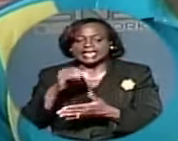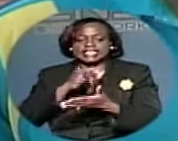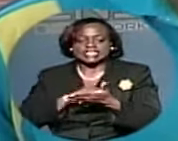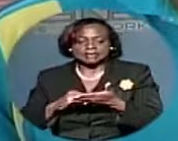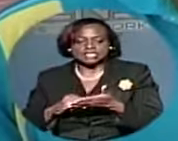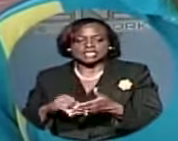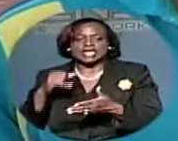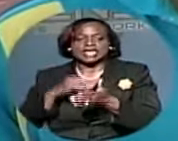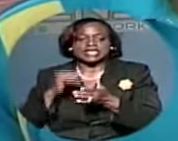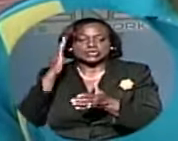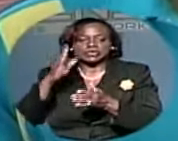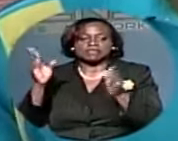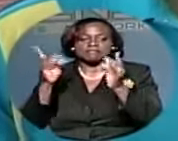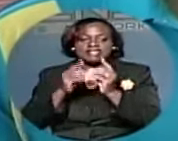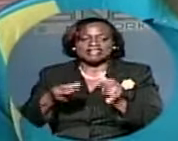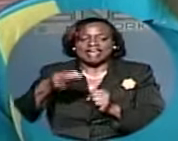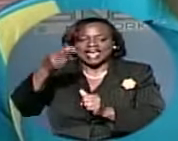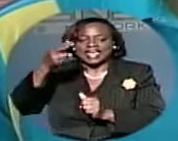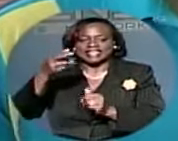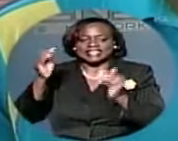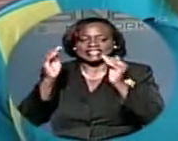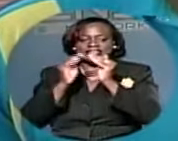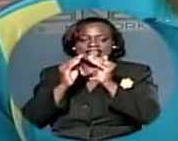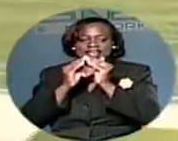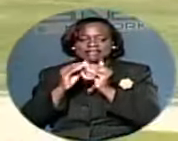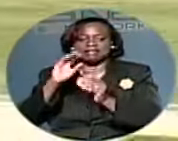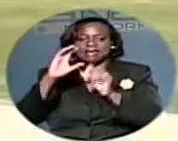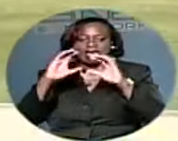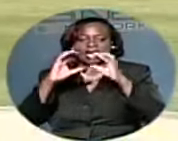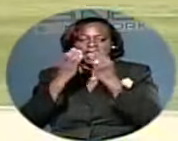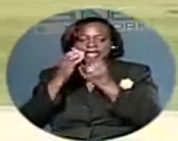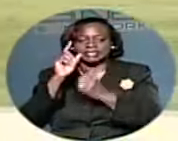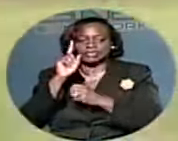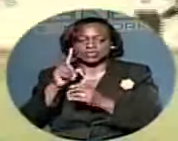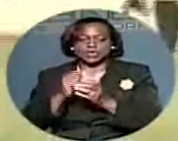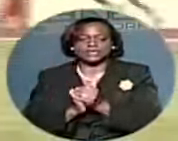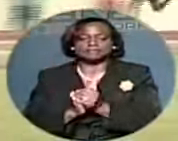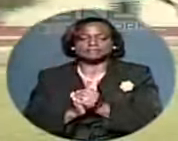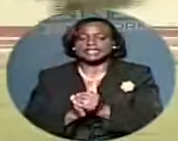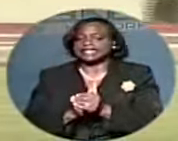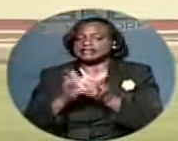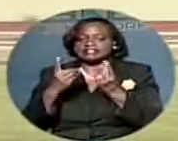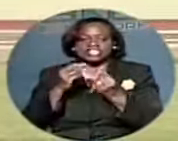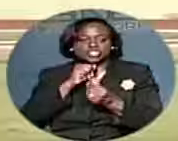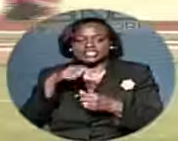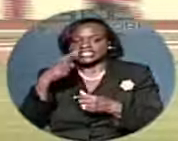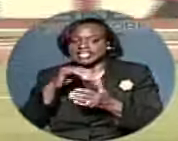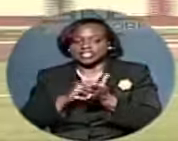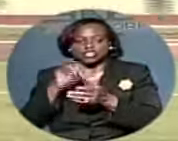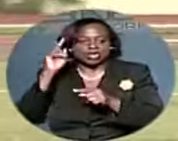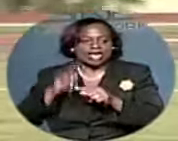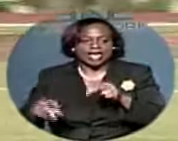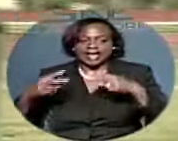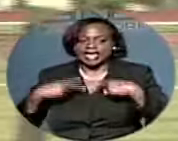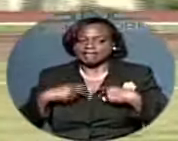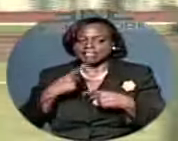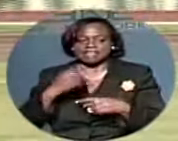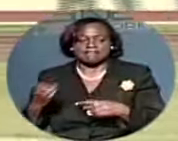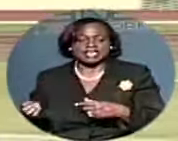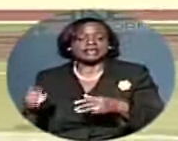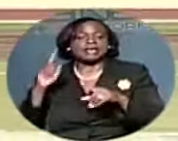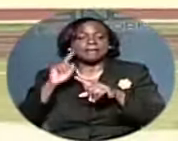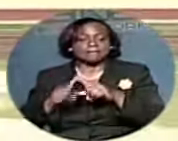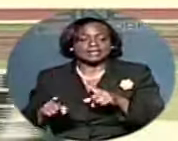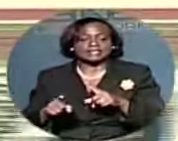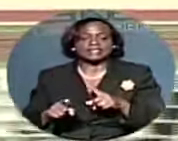highest level, which is a class one, that gives you all the international competition. It does not say that you cannot have the events. It's just that depending on the classification is